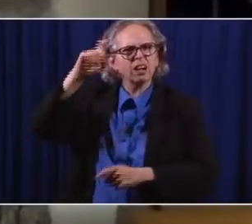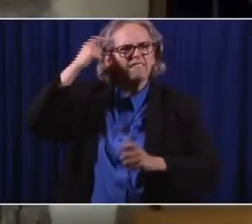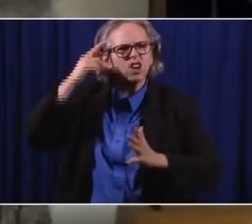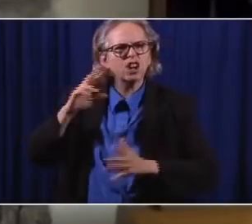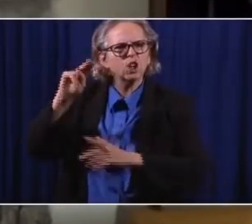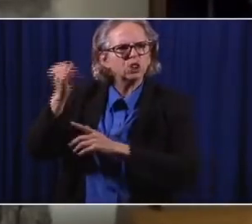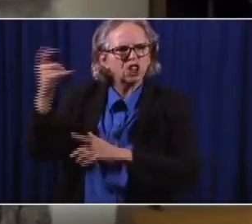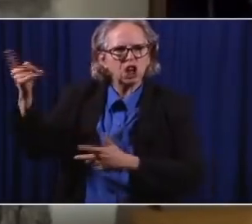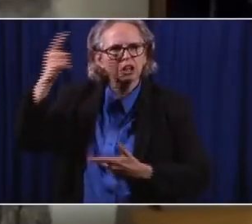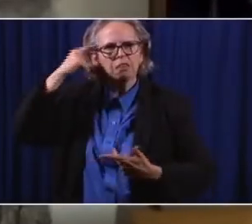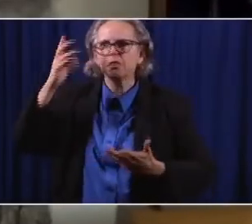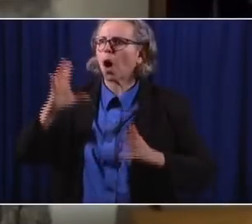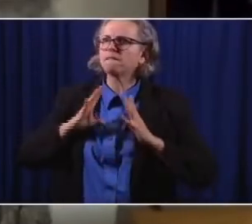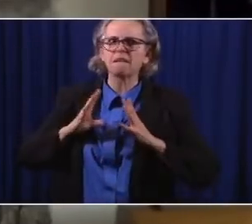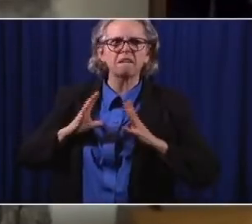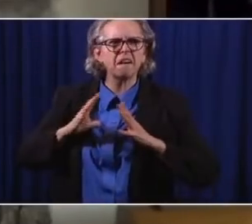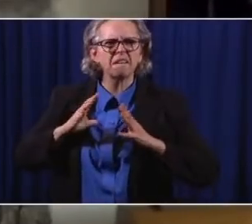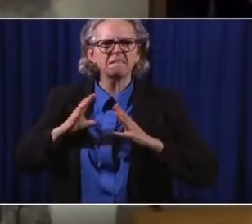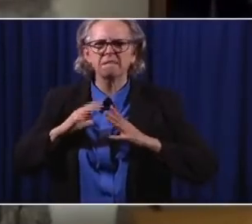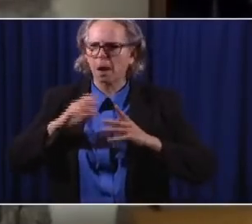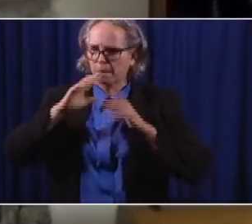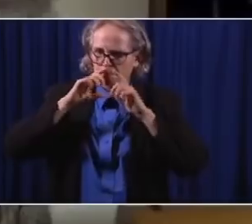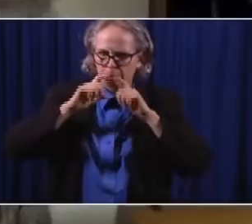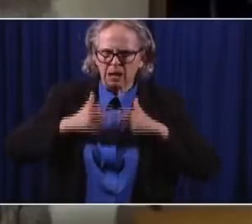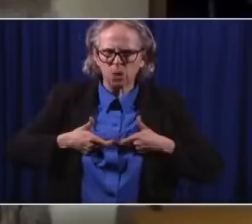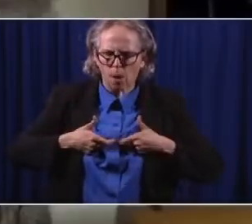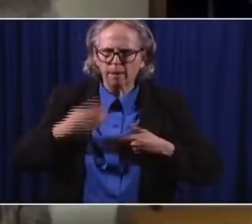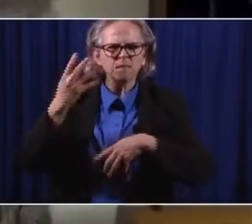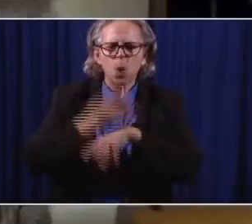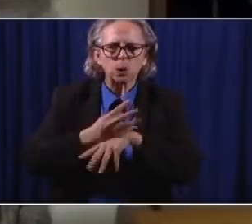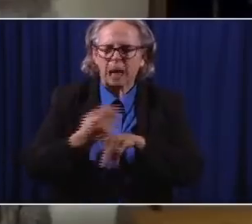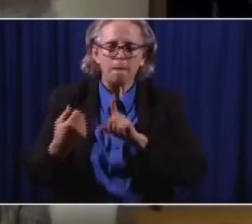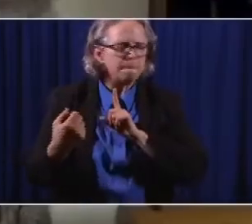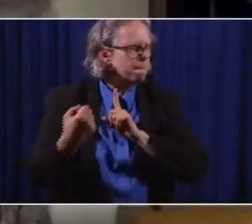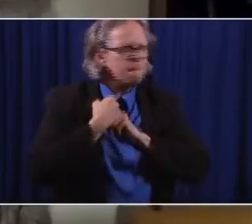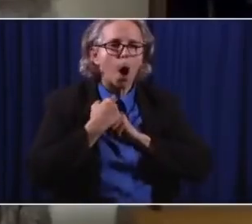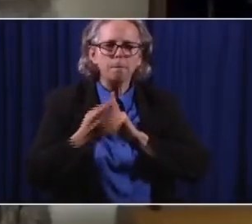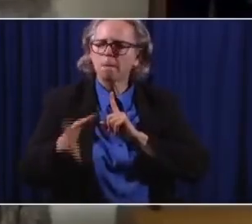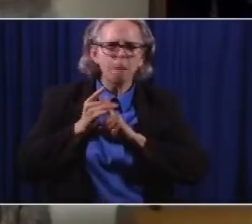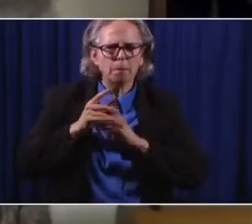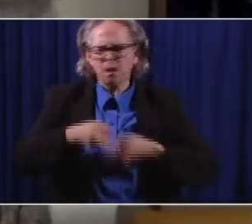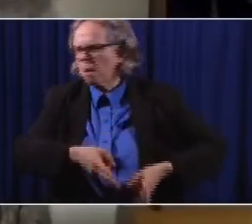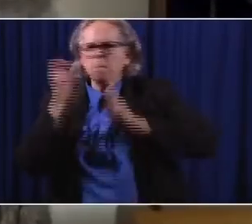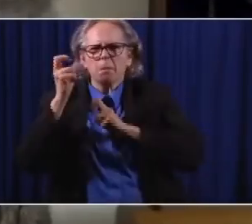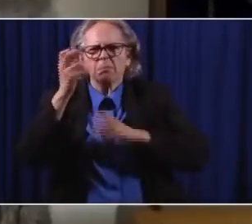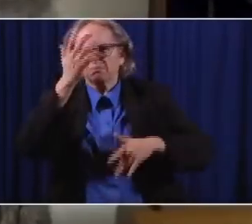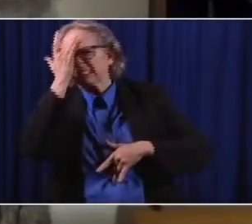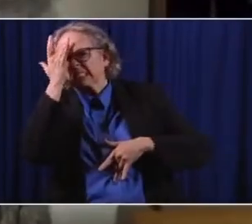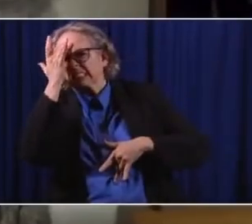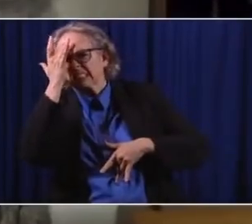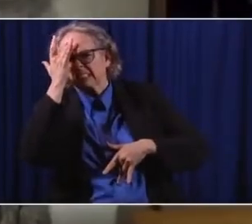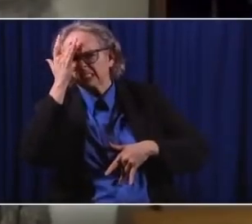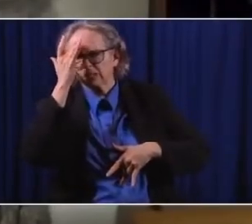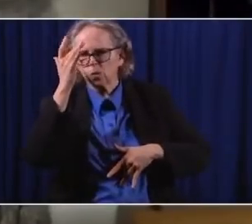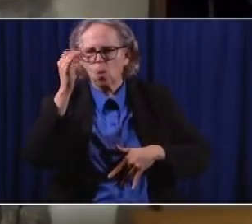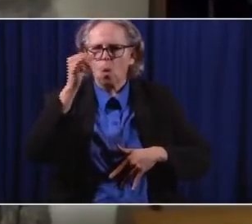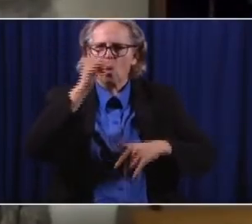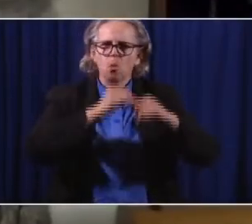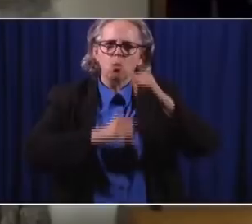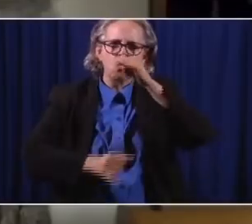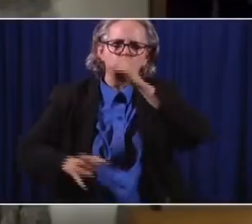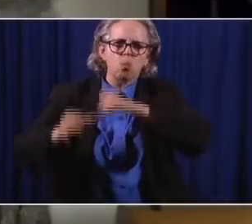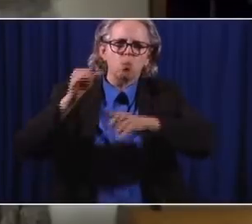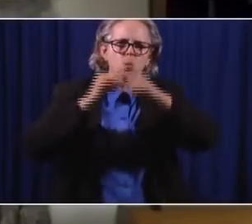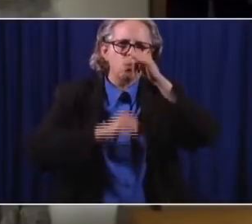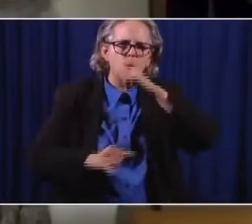could turn overnight and then you've got a ventilator or whatever they have to do. So, we're going to